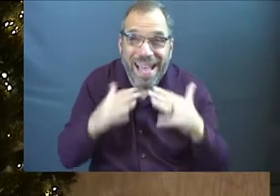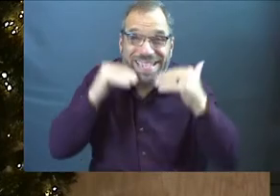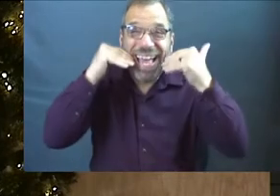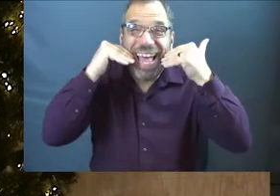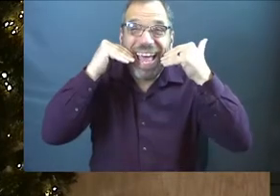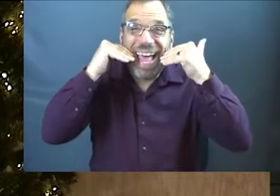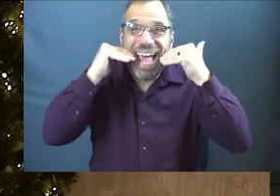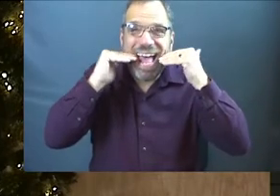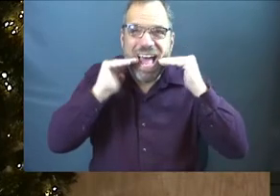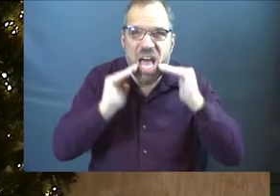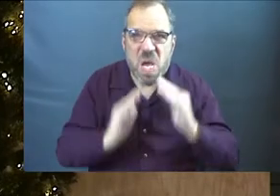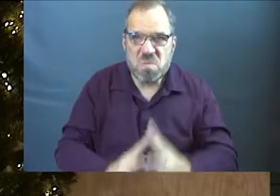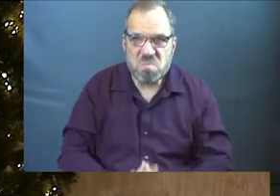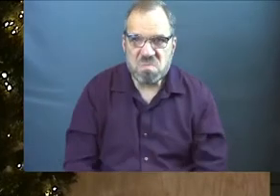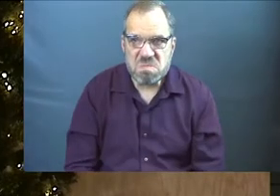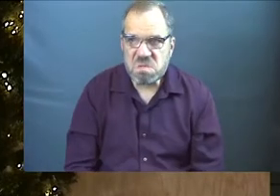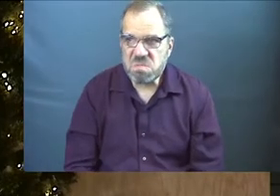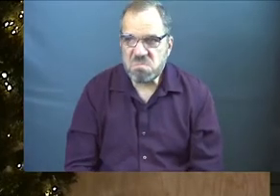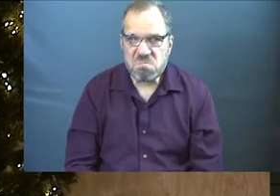smile.